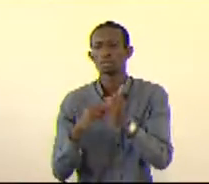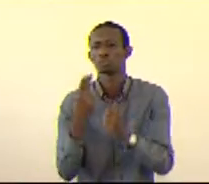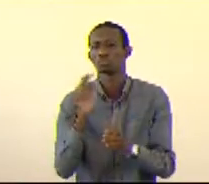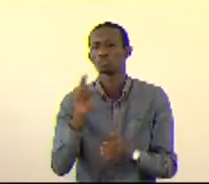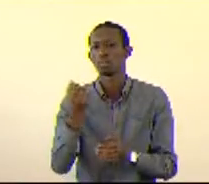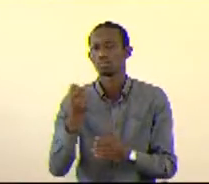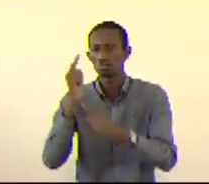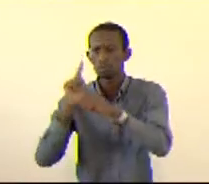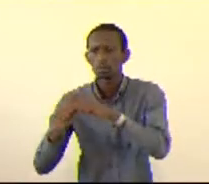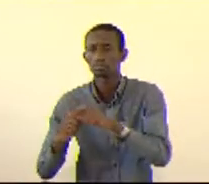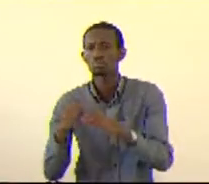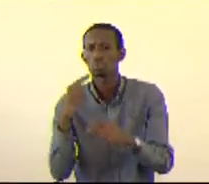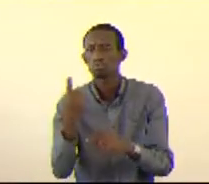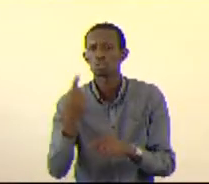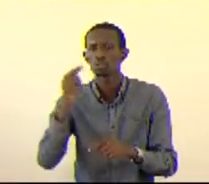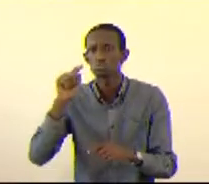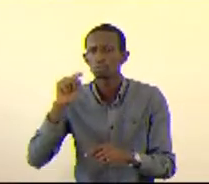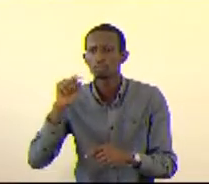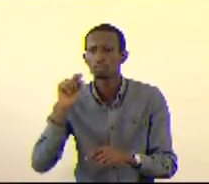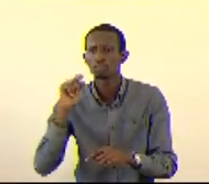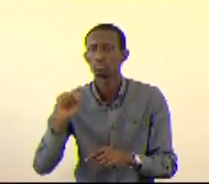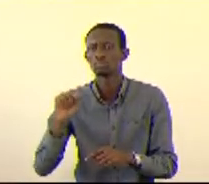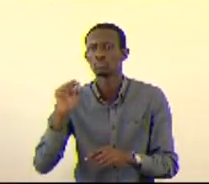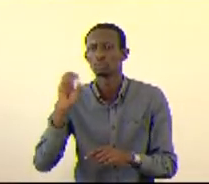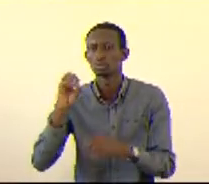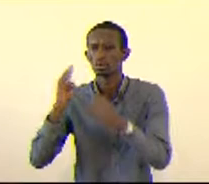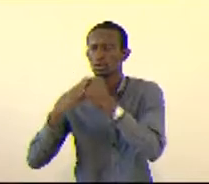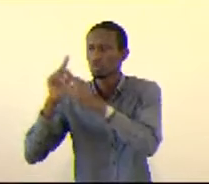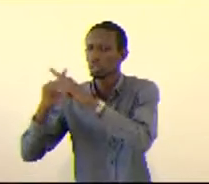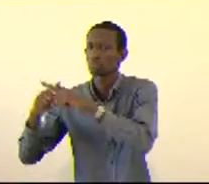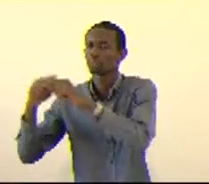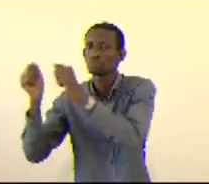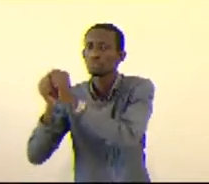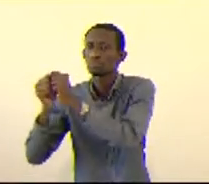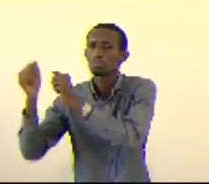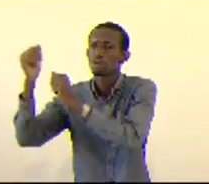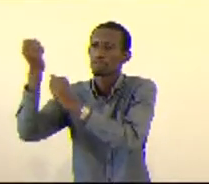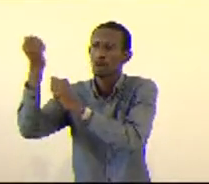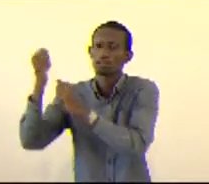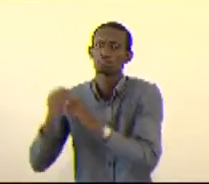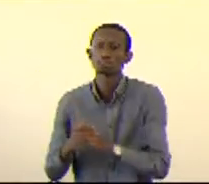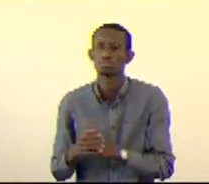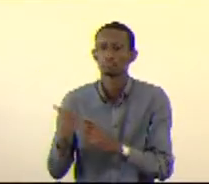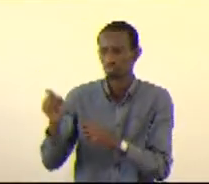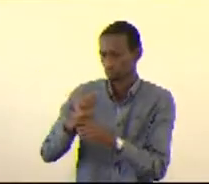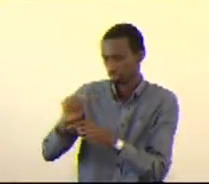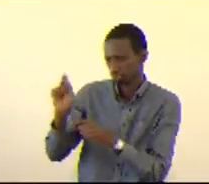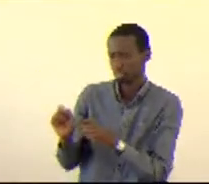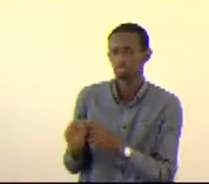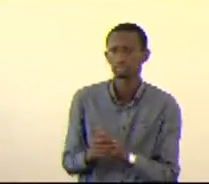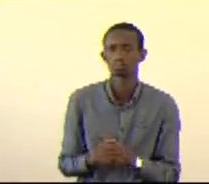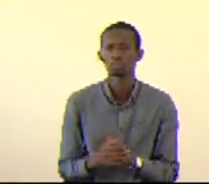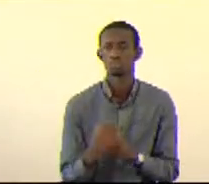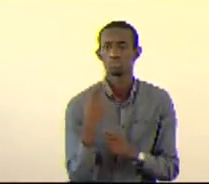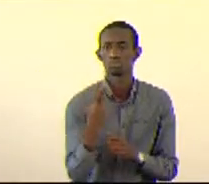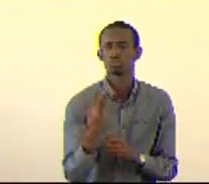times 10 to power 5 out of VI. Our V is 220,